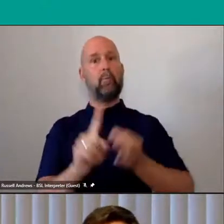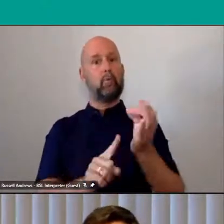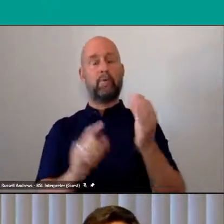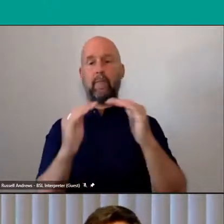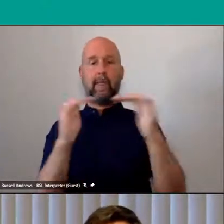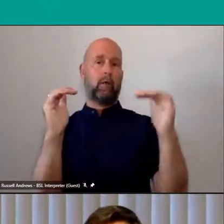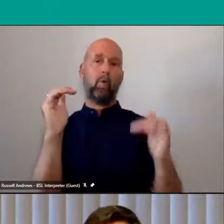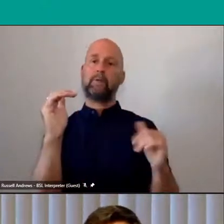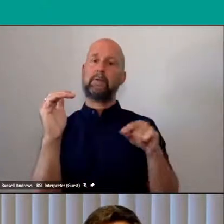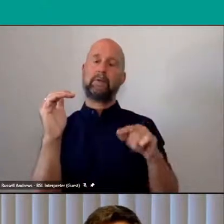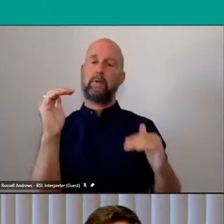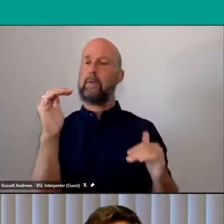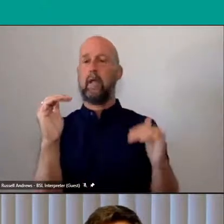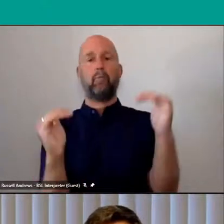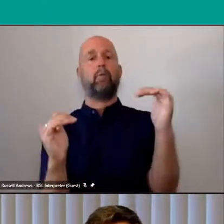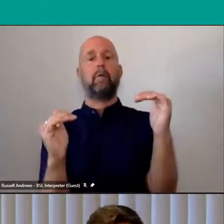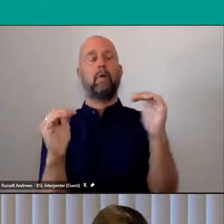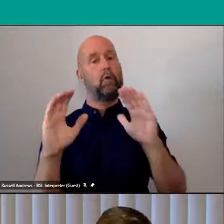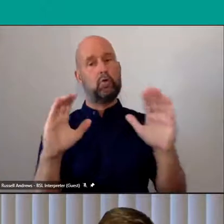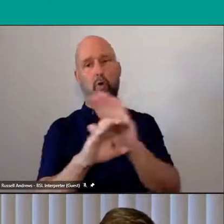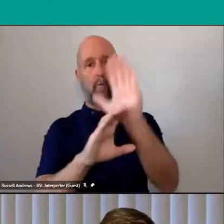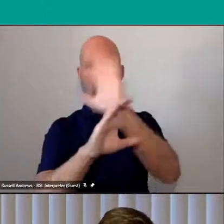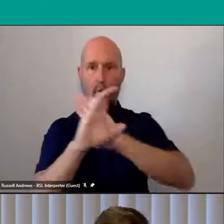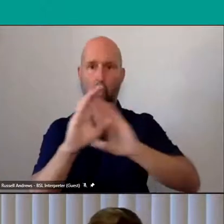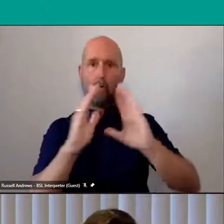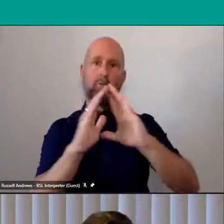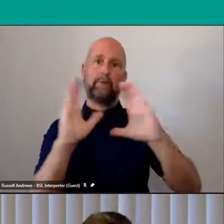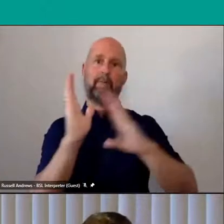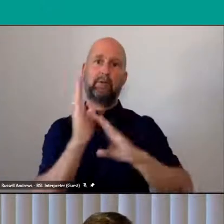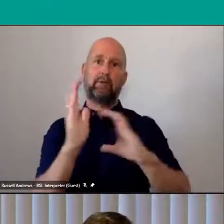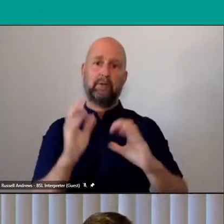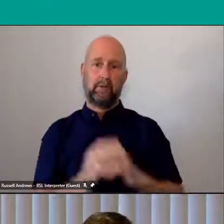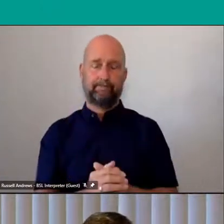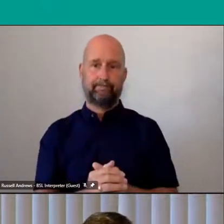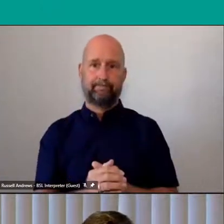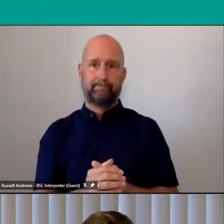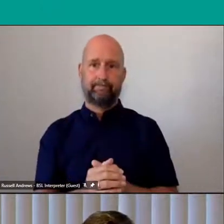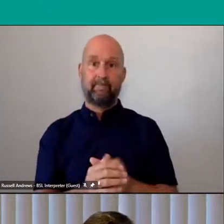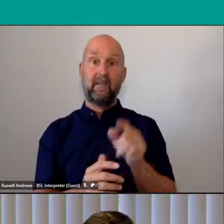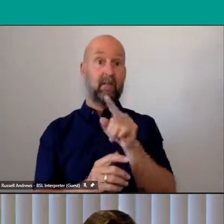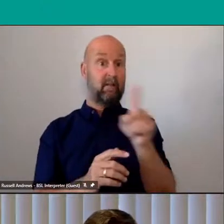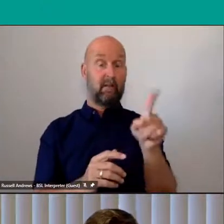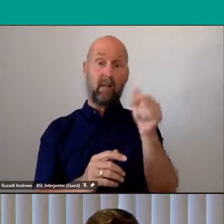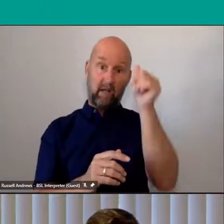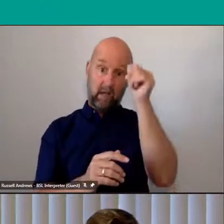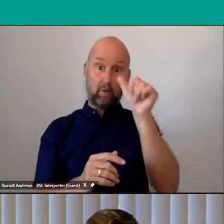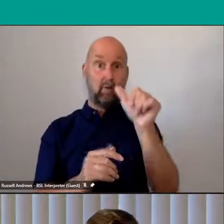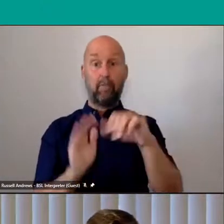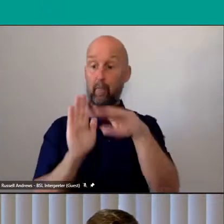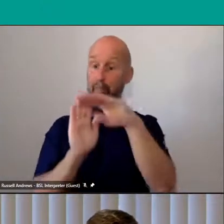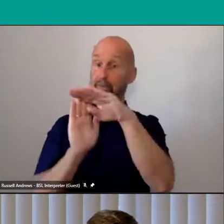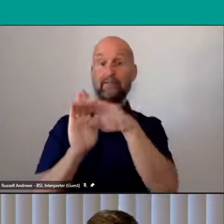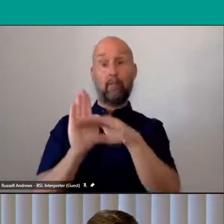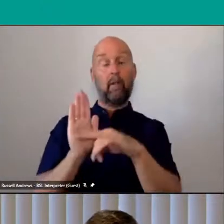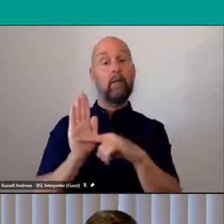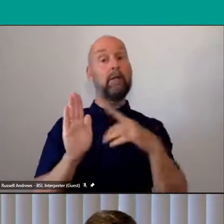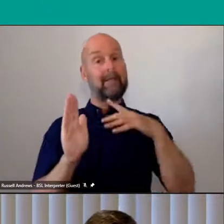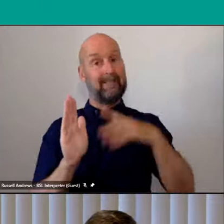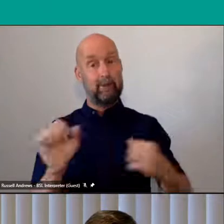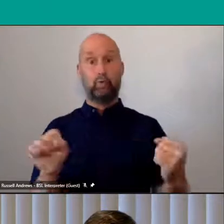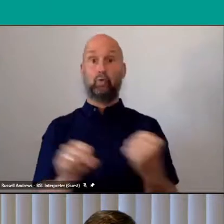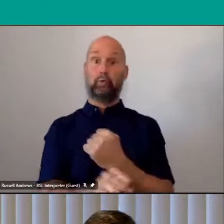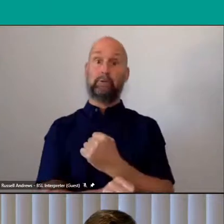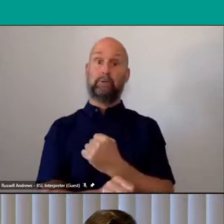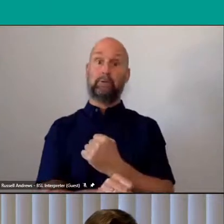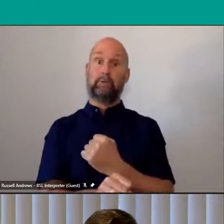inequalities across the whole of Greater Manchester. And I know that they have bought into the principle of needing to do that.